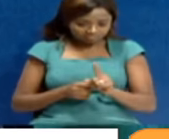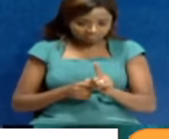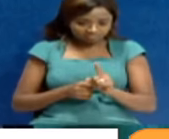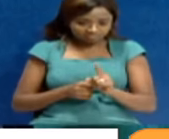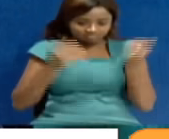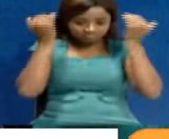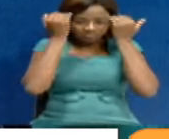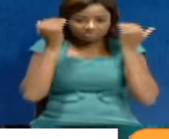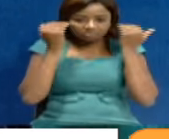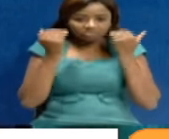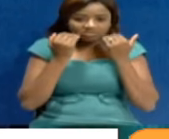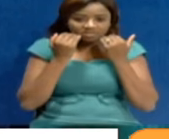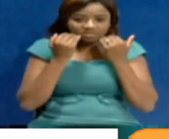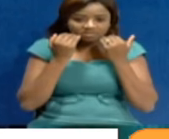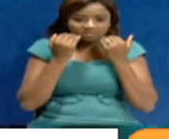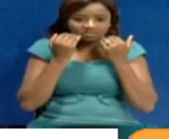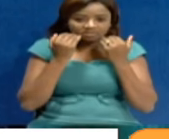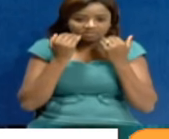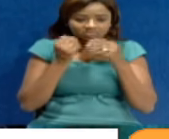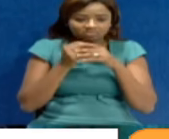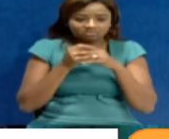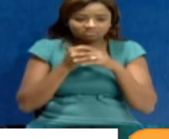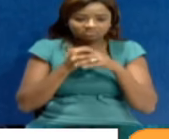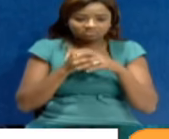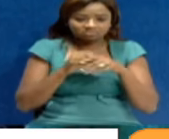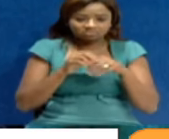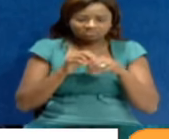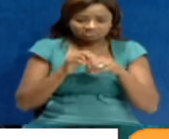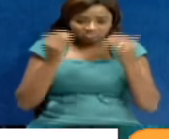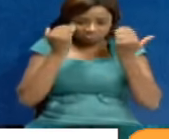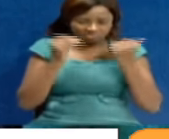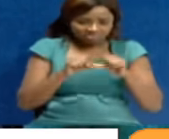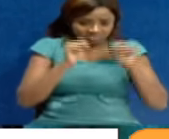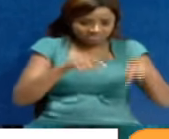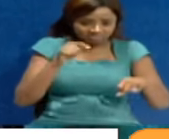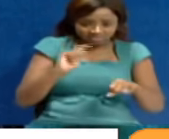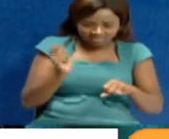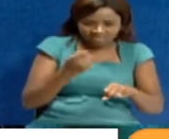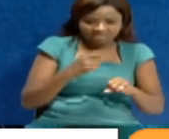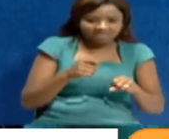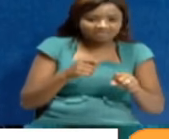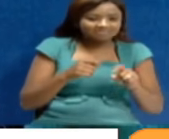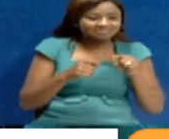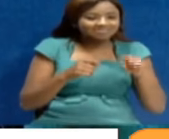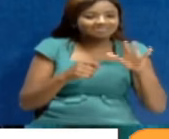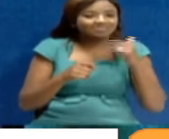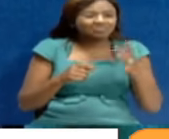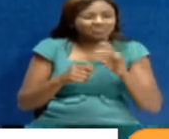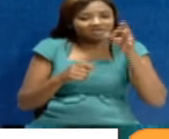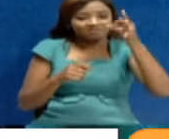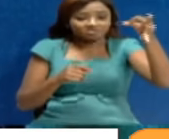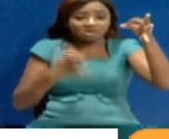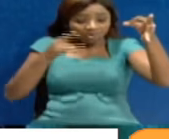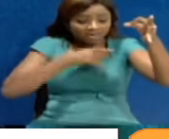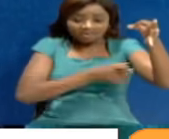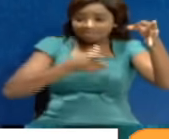our judiciary is, I can say for lack of a better word, our judiciary is a judiciary from the future. The way it is checking the